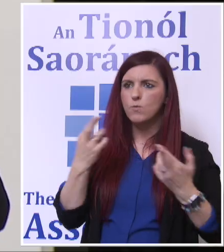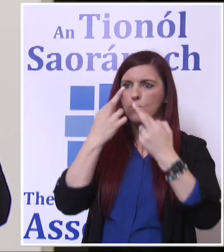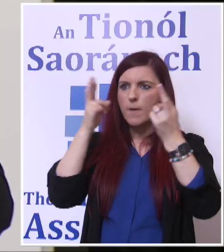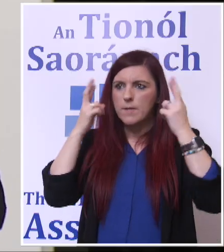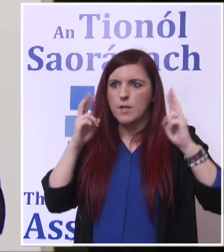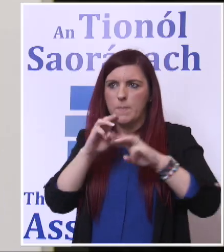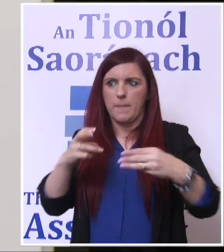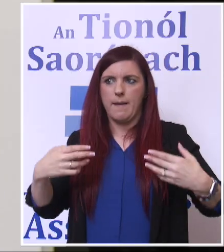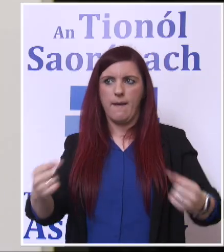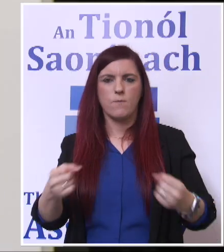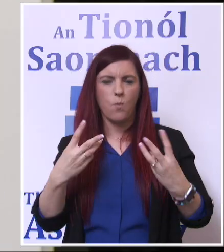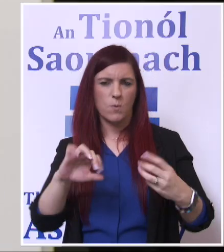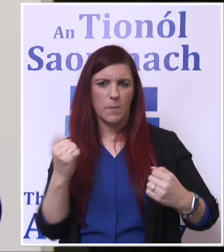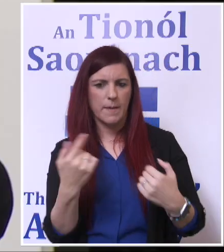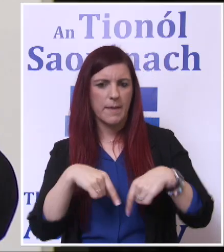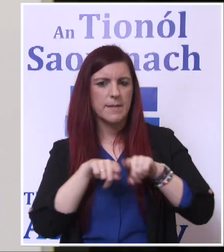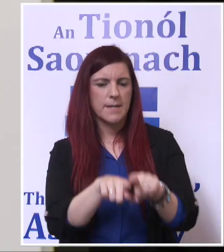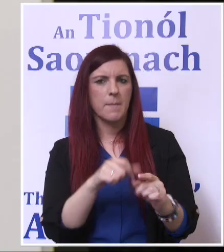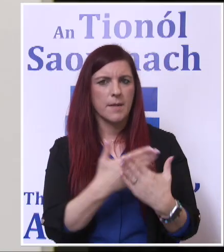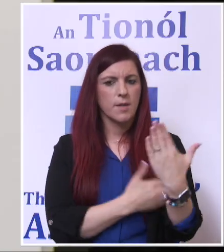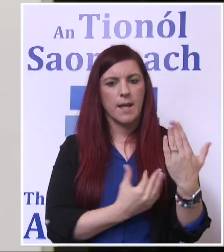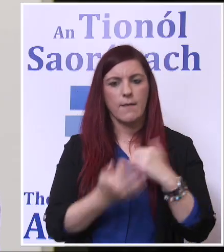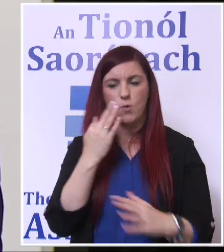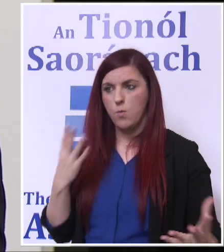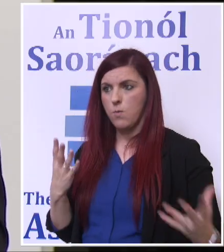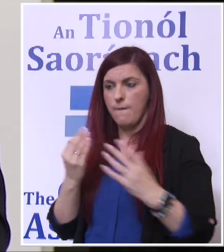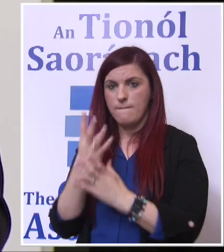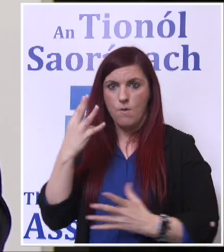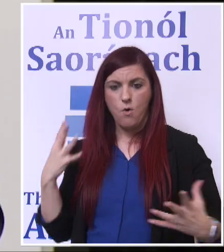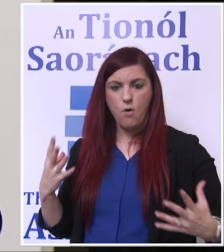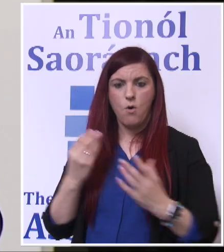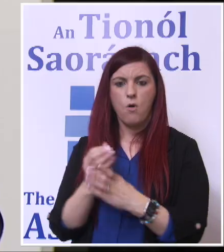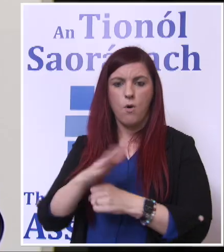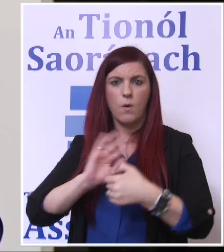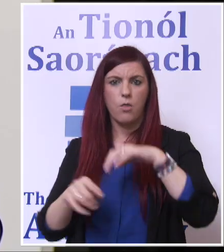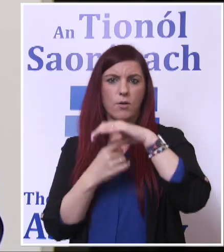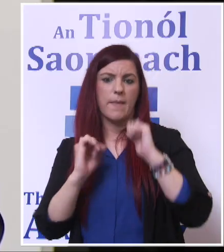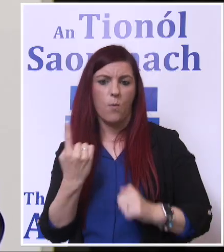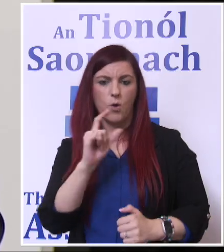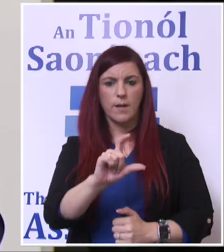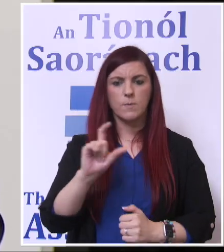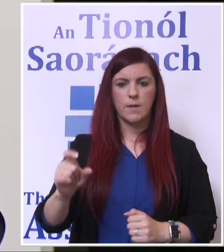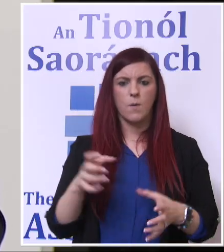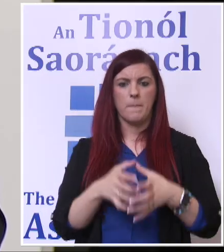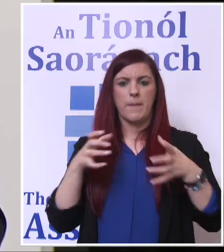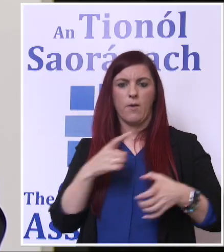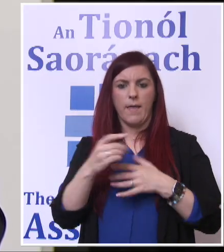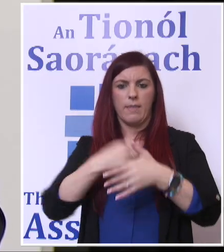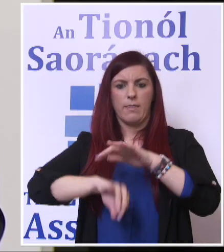our citizens have in legislation, if you were to combine all of our 4 local authorities, that one county council would be bigger than